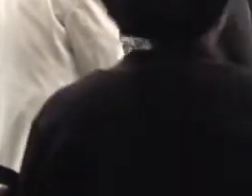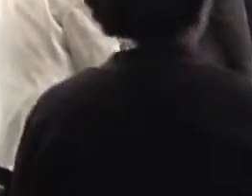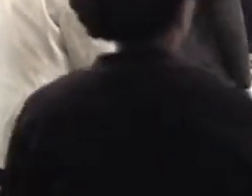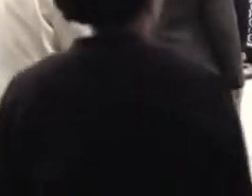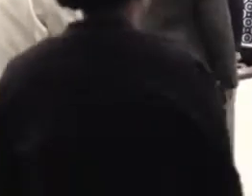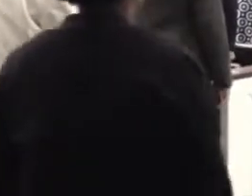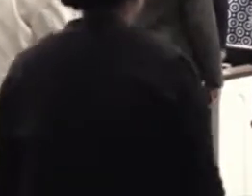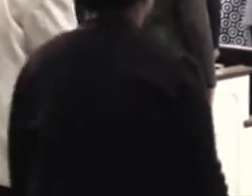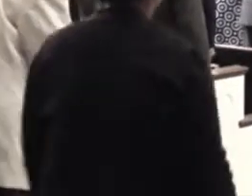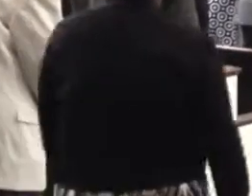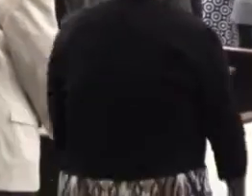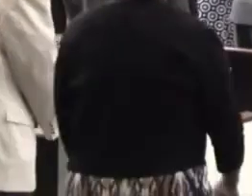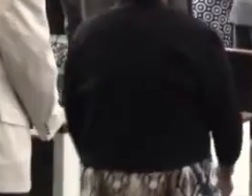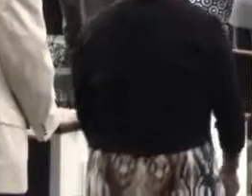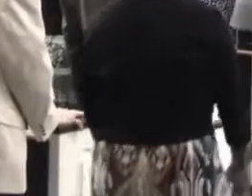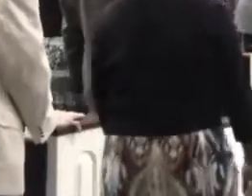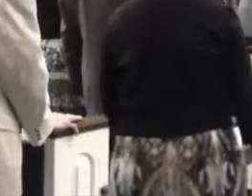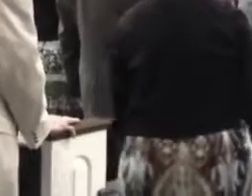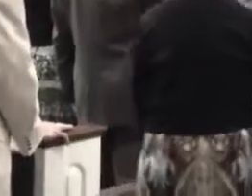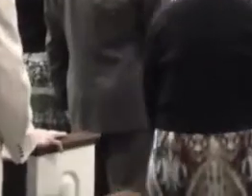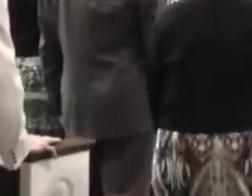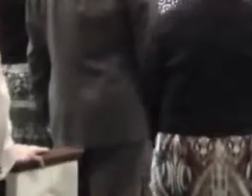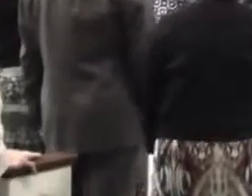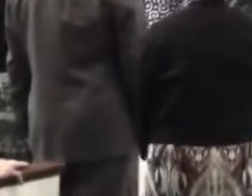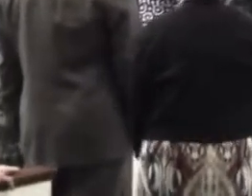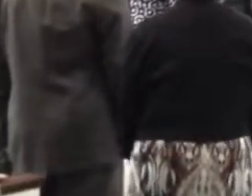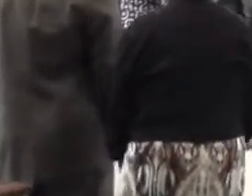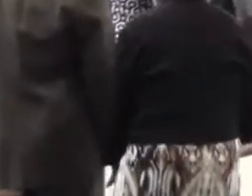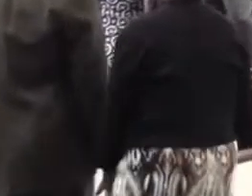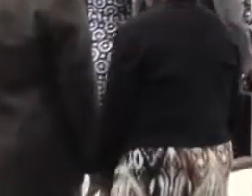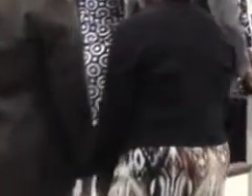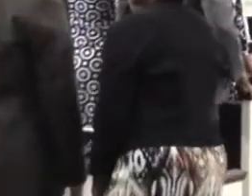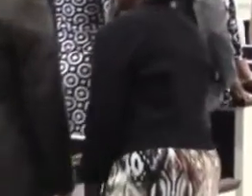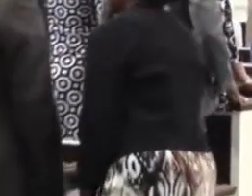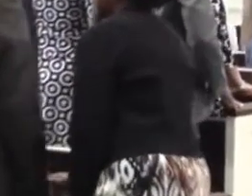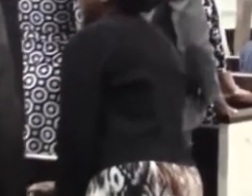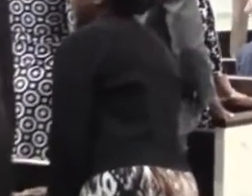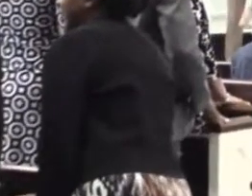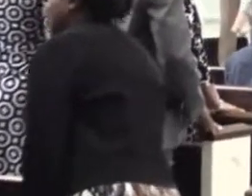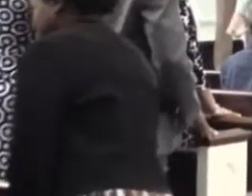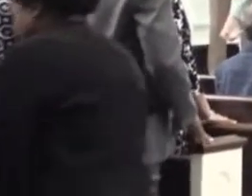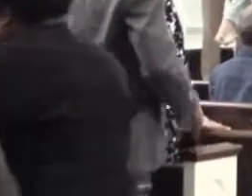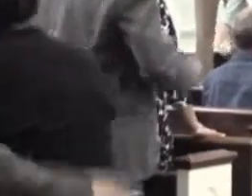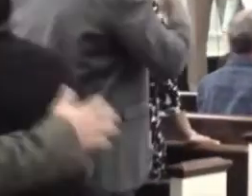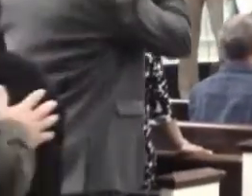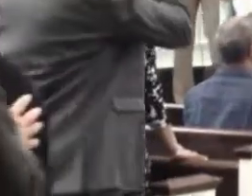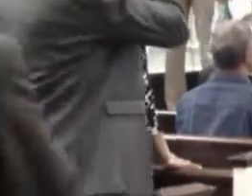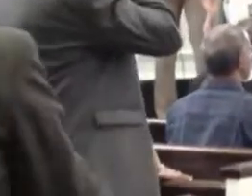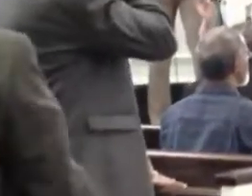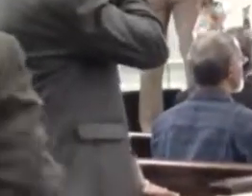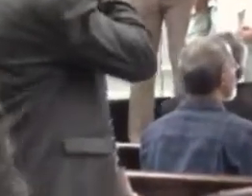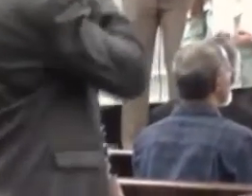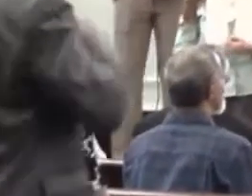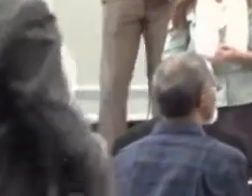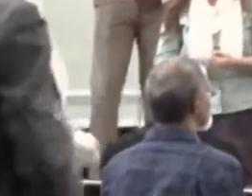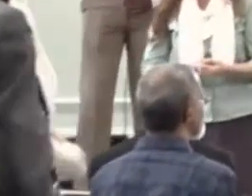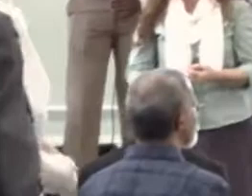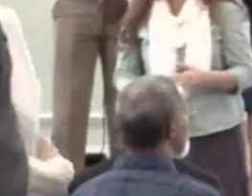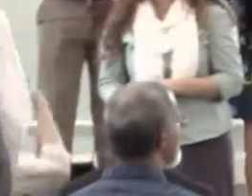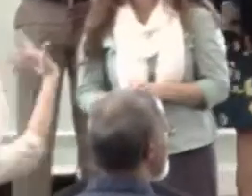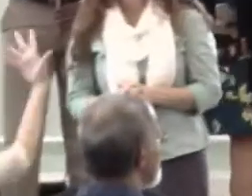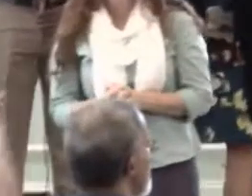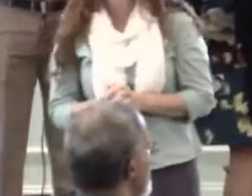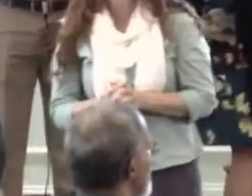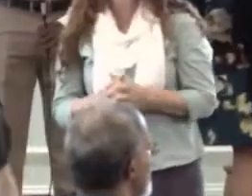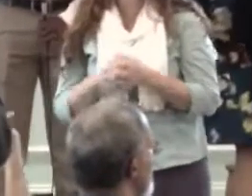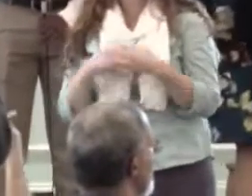This is a time when we start to meditate and reflect on just how great God is. He's the great I am. We want to introduce